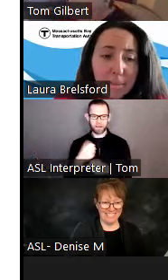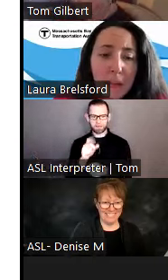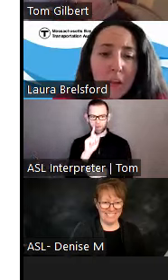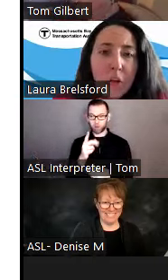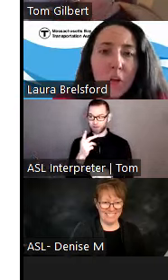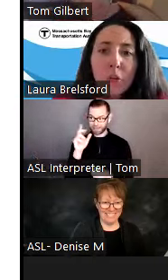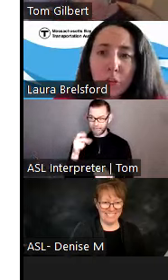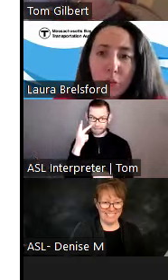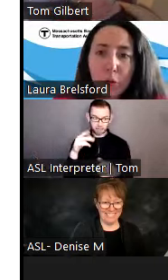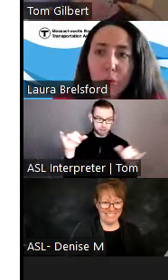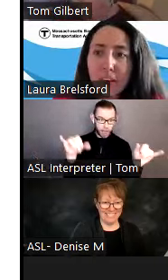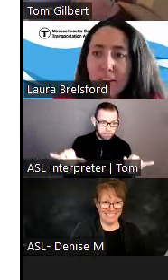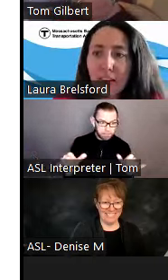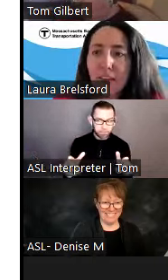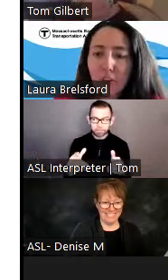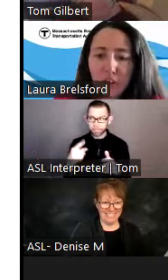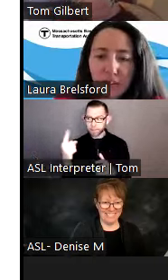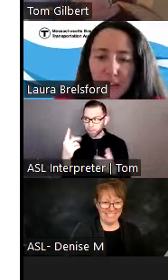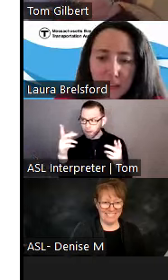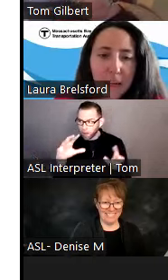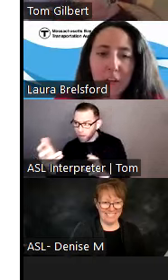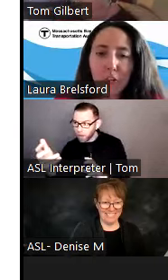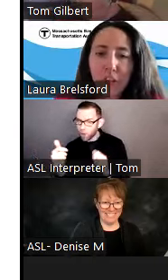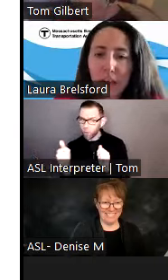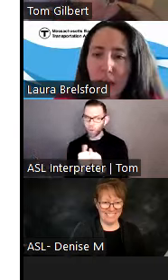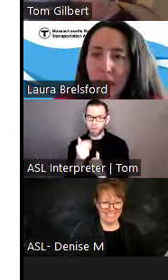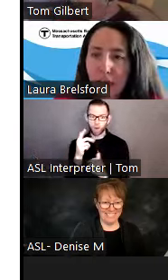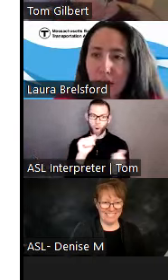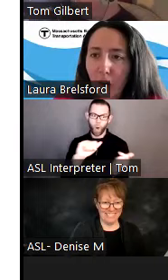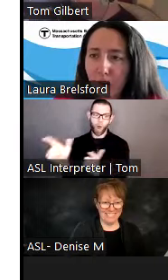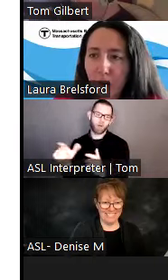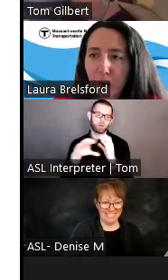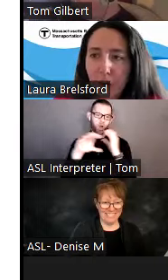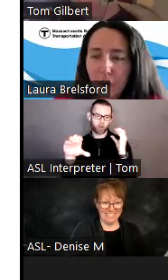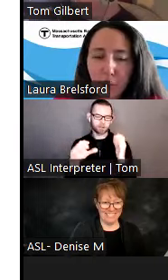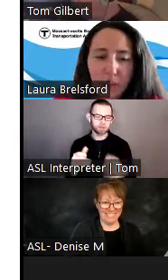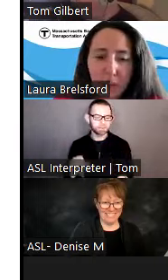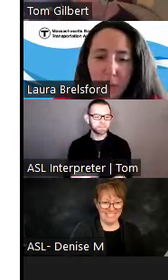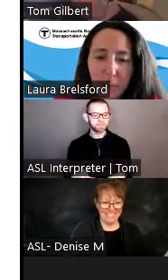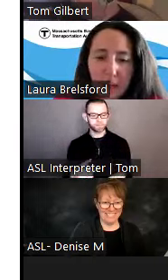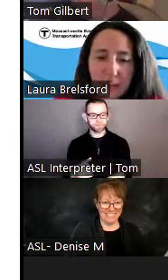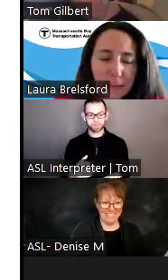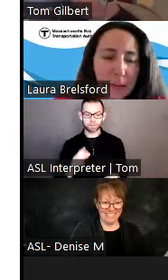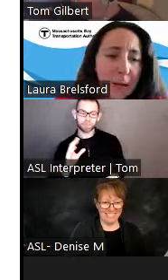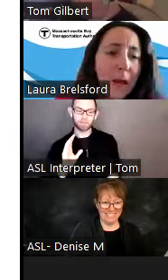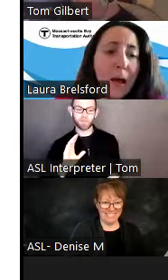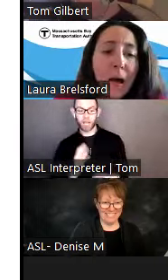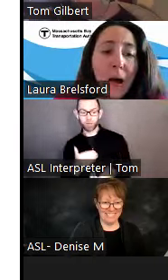sets. Through this additional data collection and our collaboration with vehicle